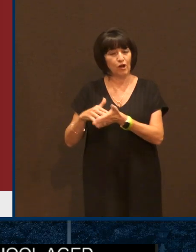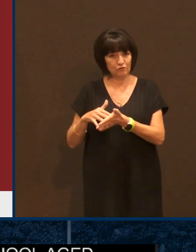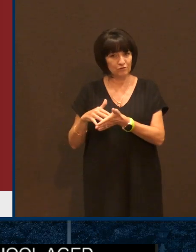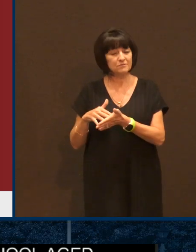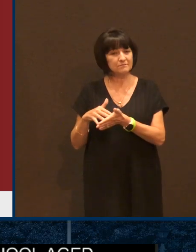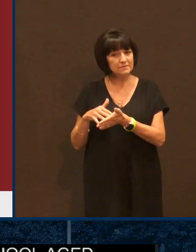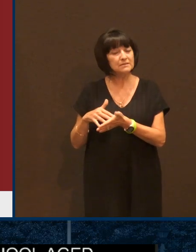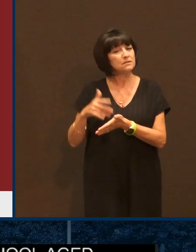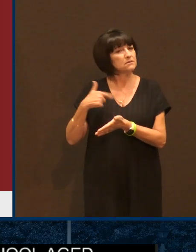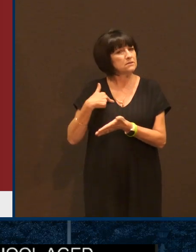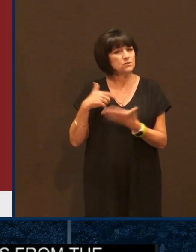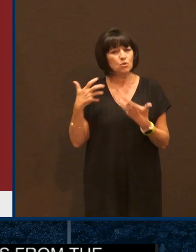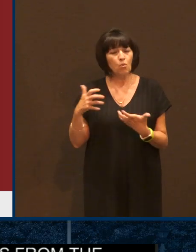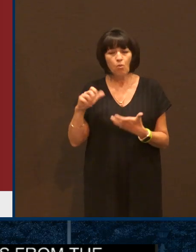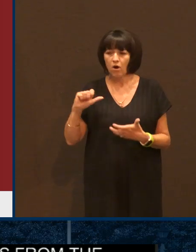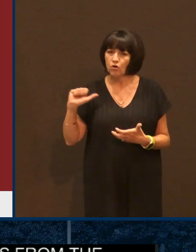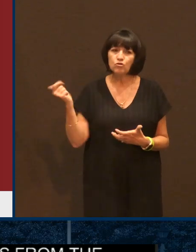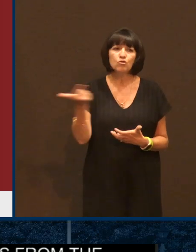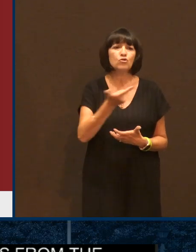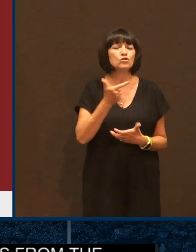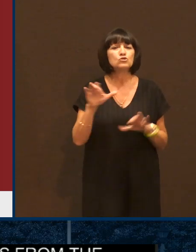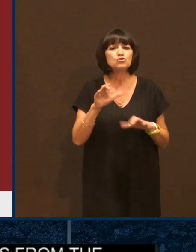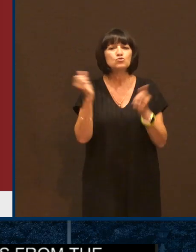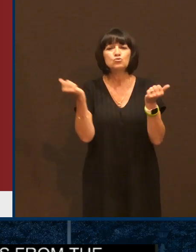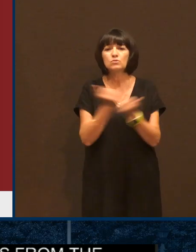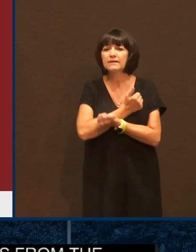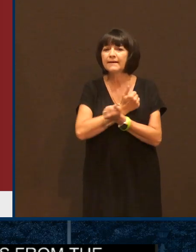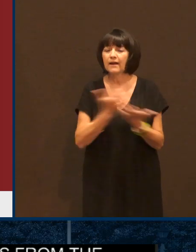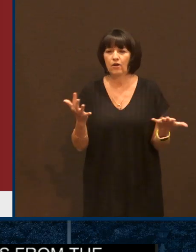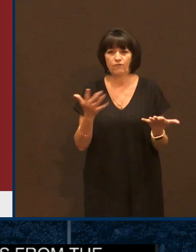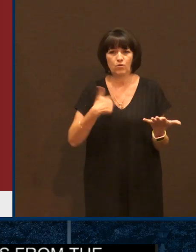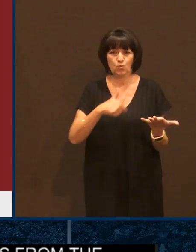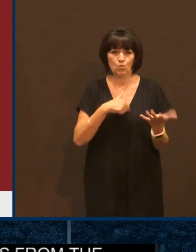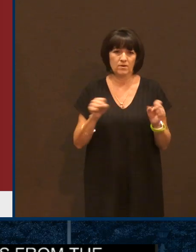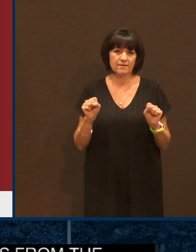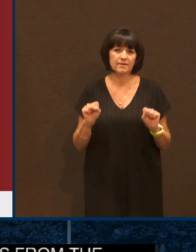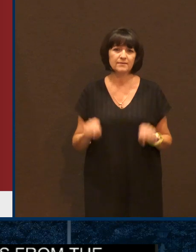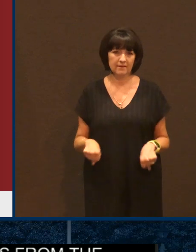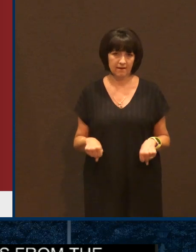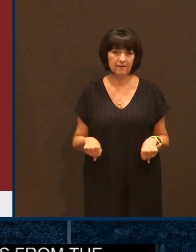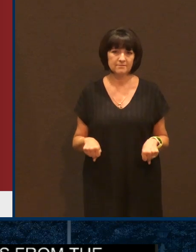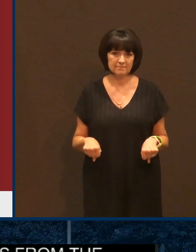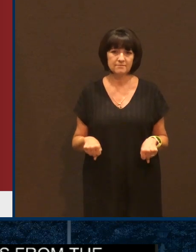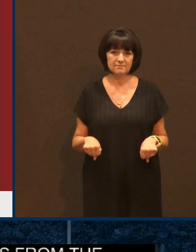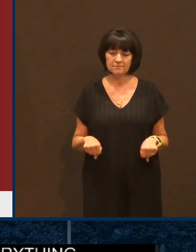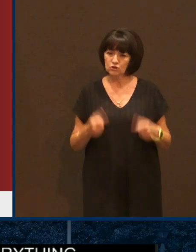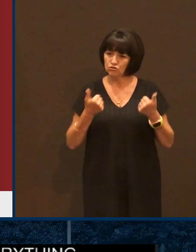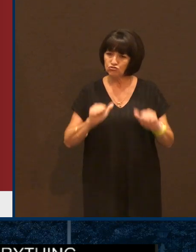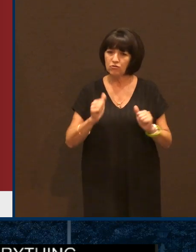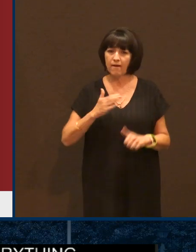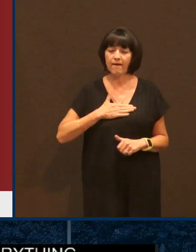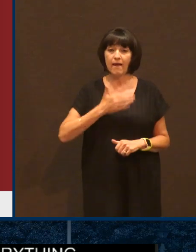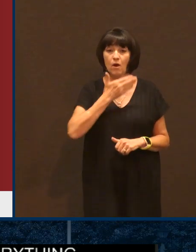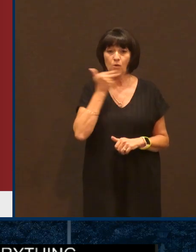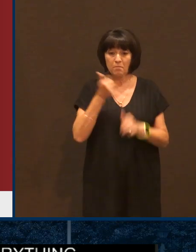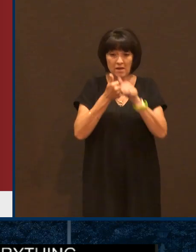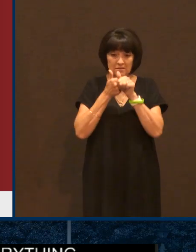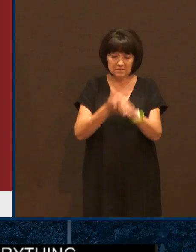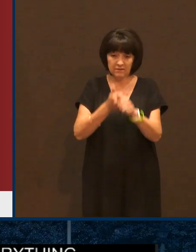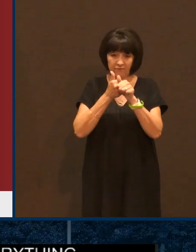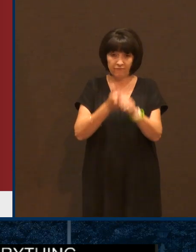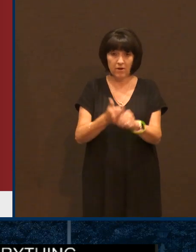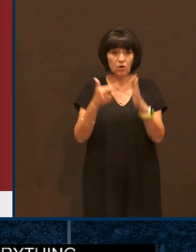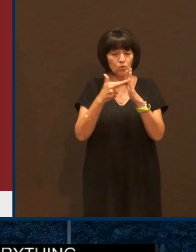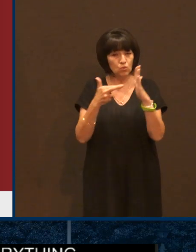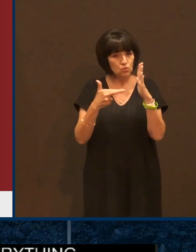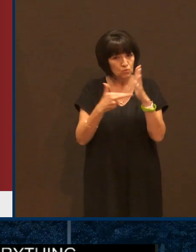we can as a state to get our kids back to school as much as possible with face-to-face